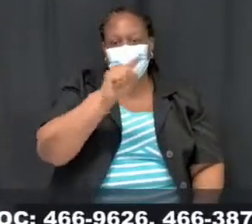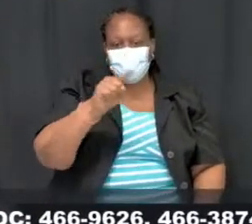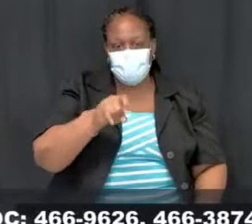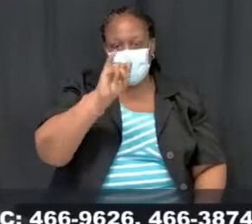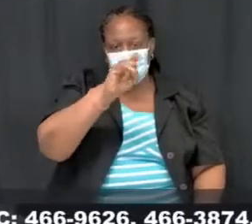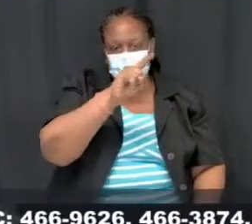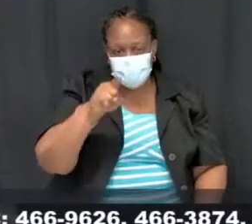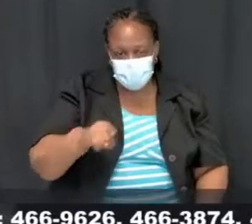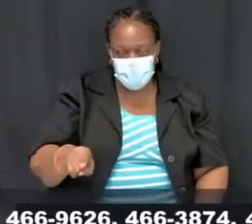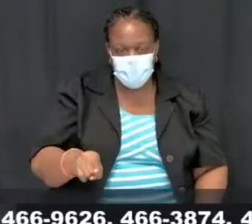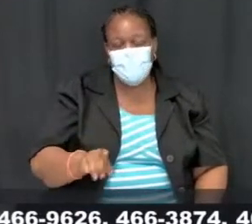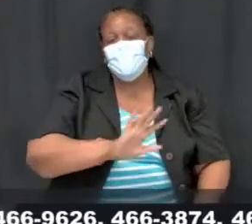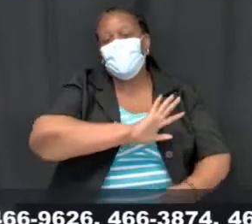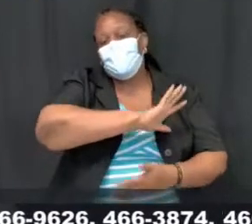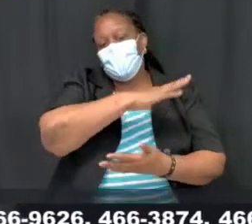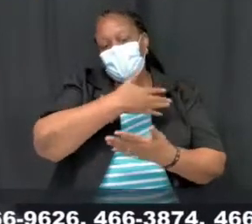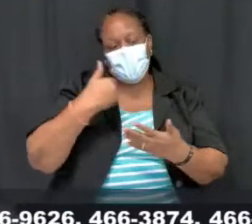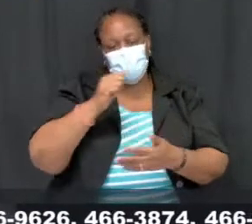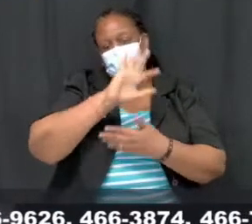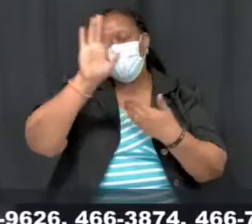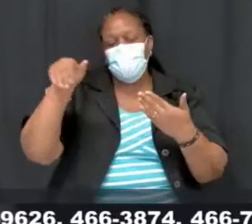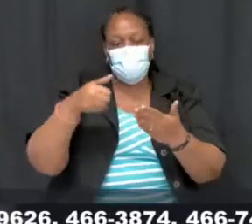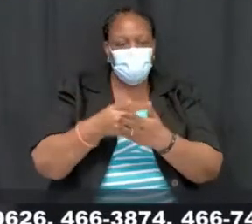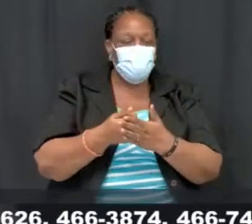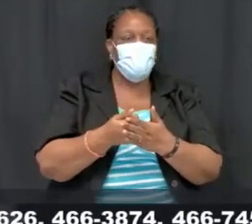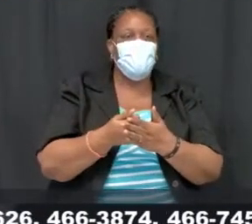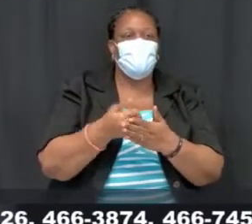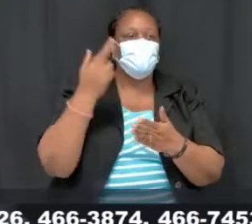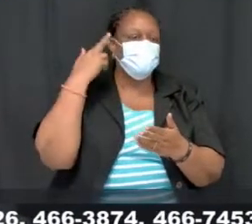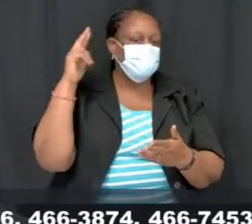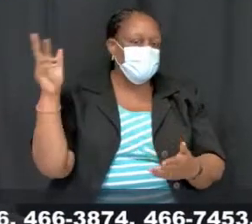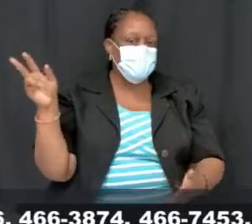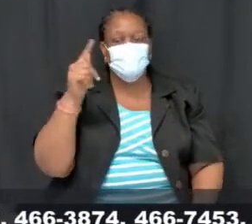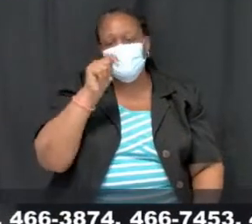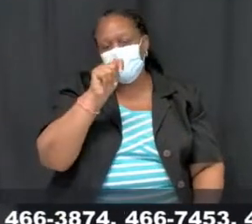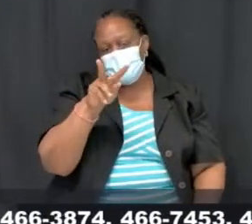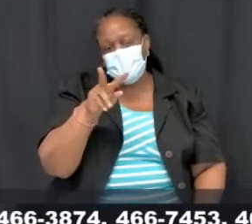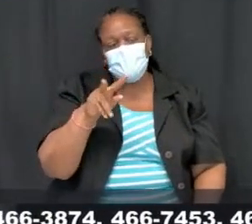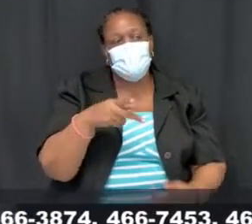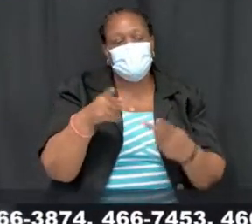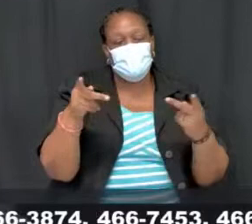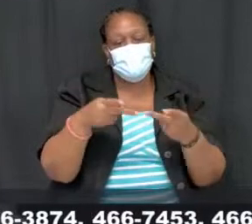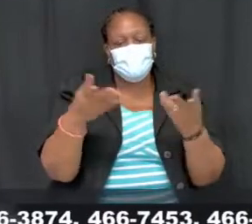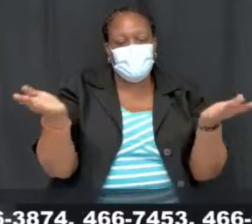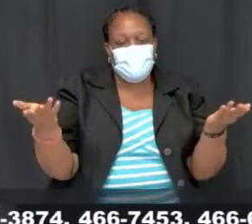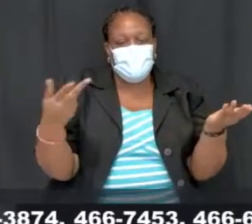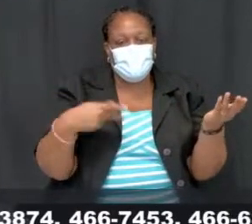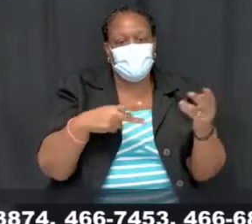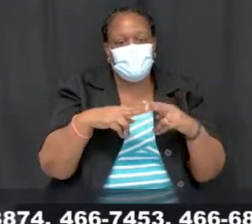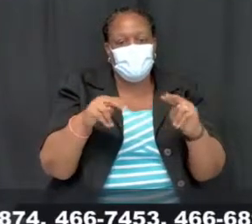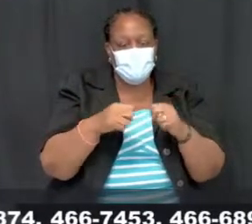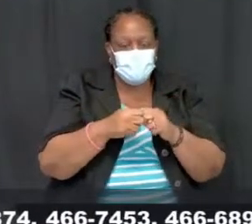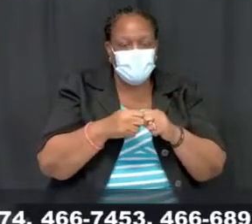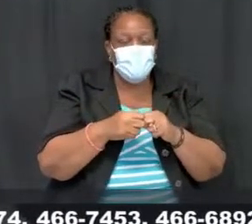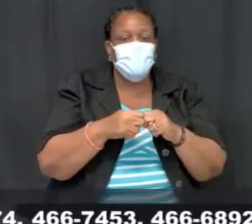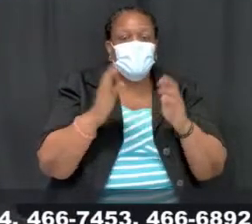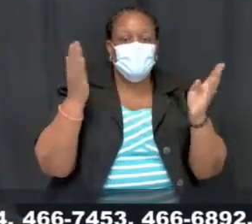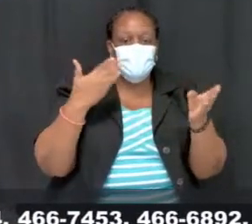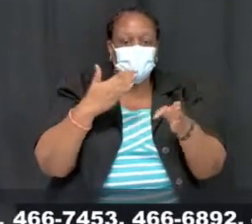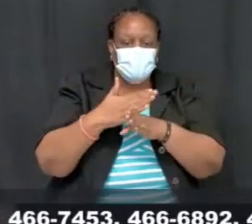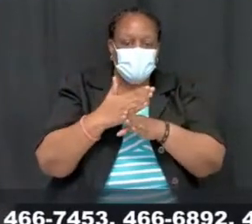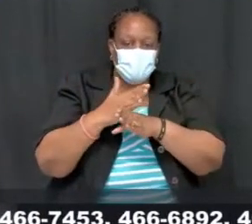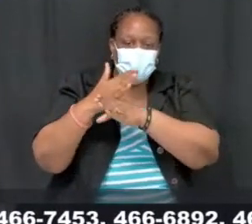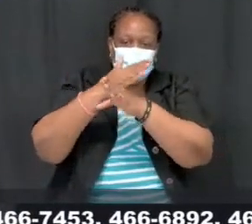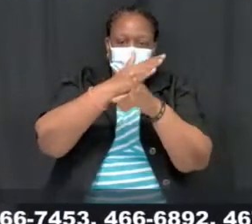media houses in the Federation for playing their part in terms of the information and the management